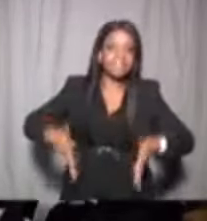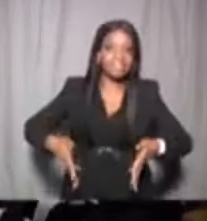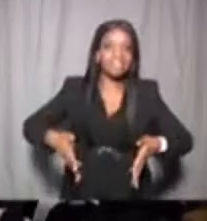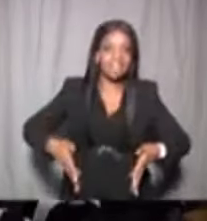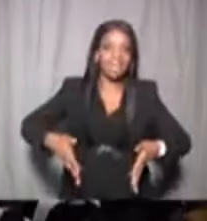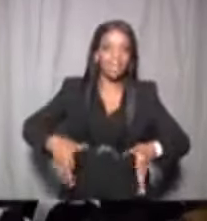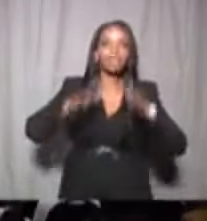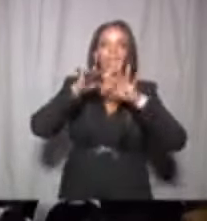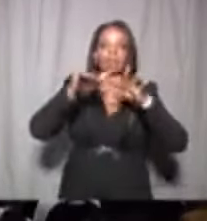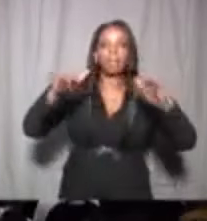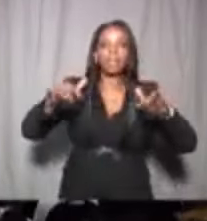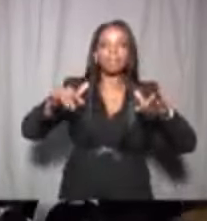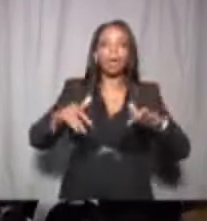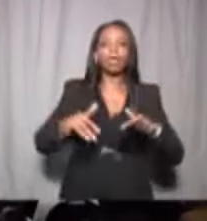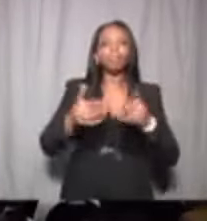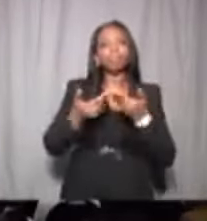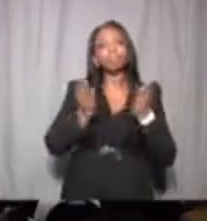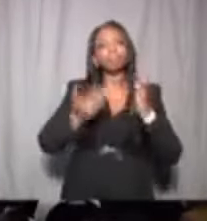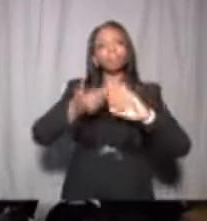be chaotic as well.